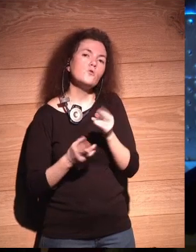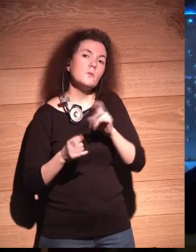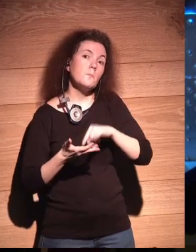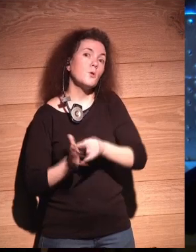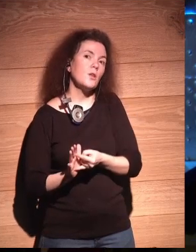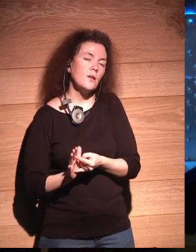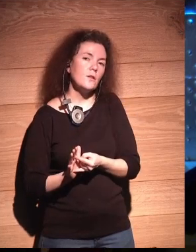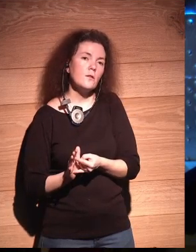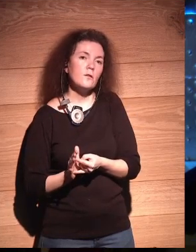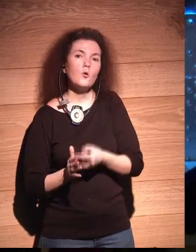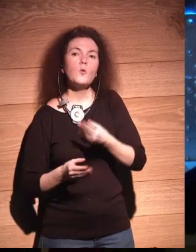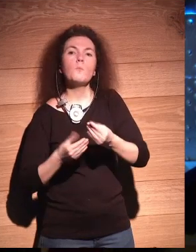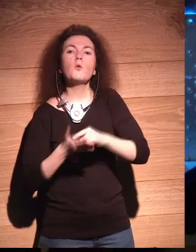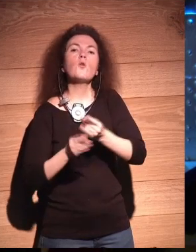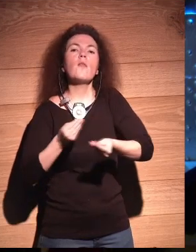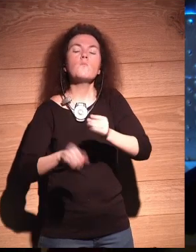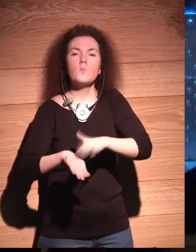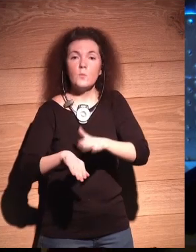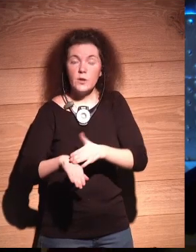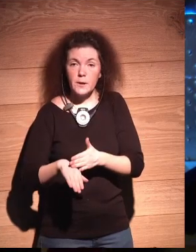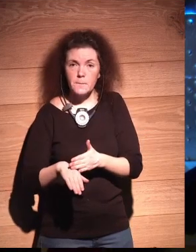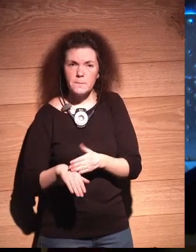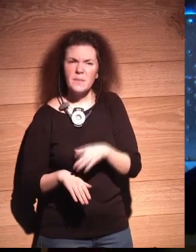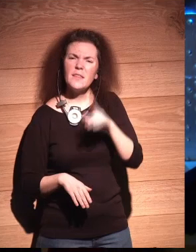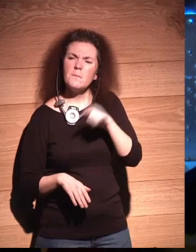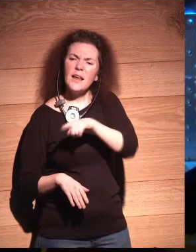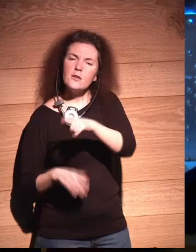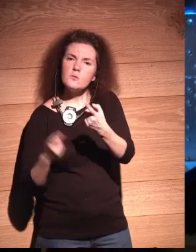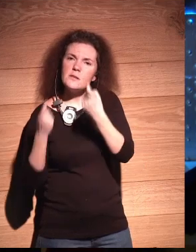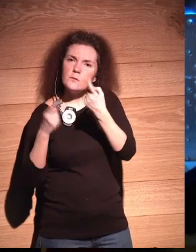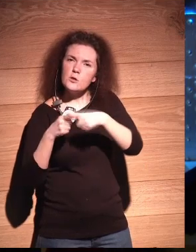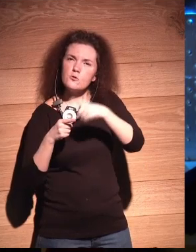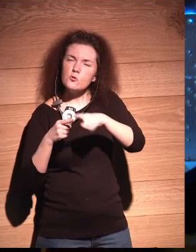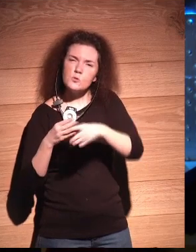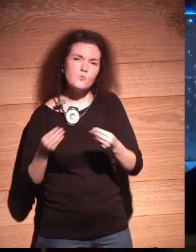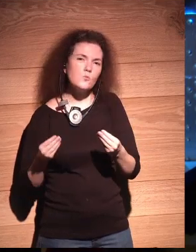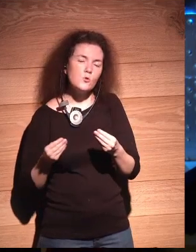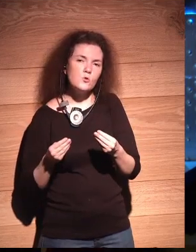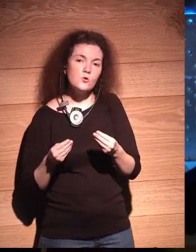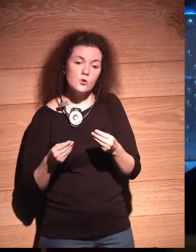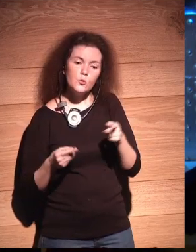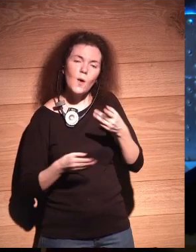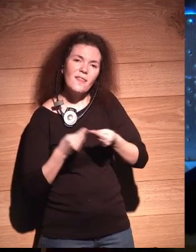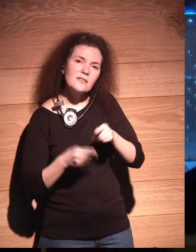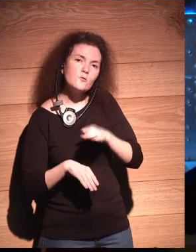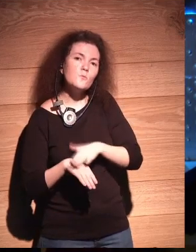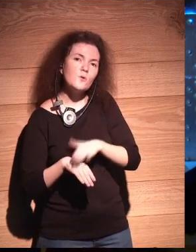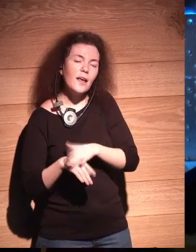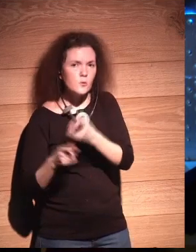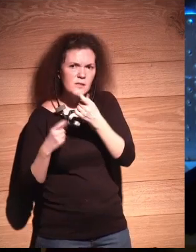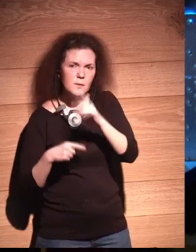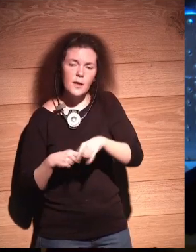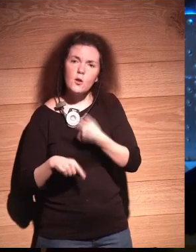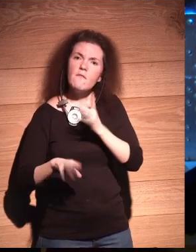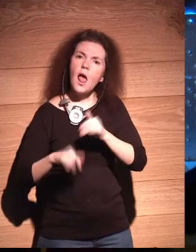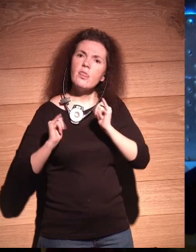doing it. I learned a lot about why I was doing it as well from these guys. And we had a really great time talking, but because they were lawyers